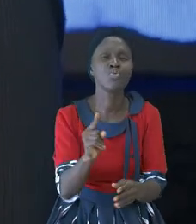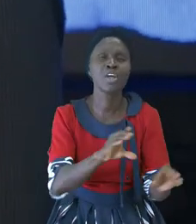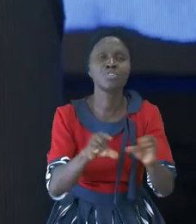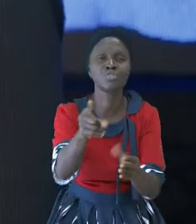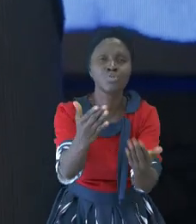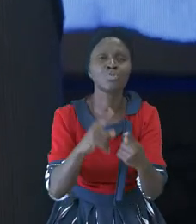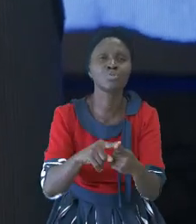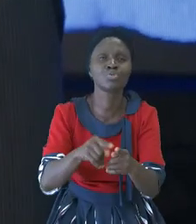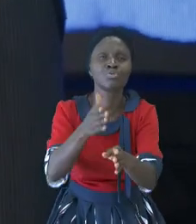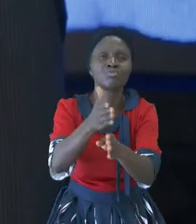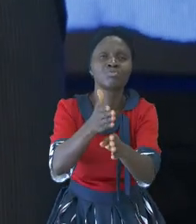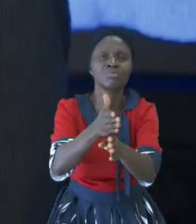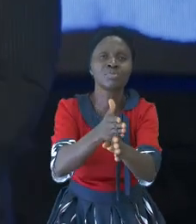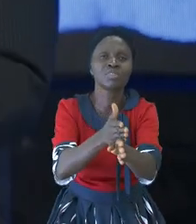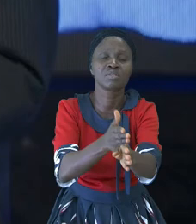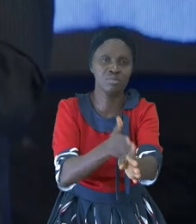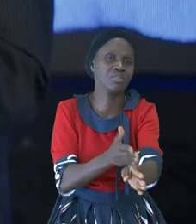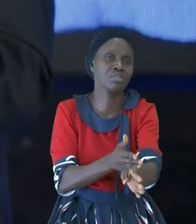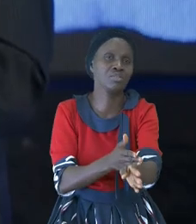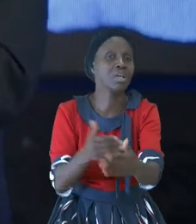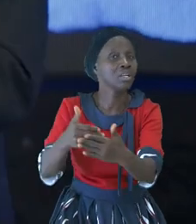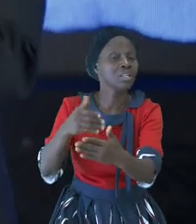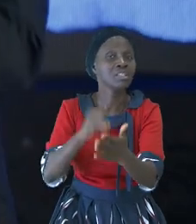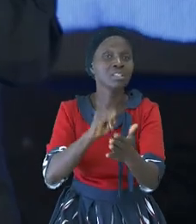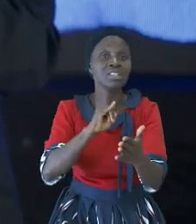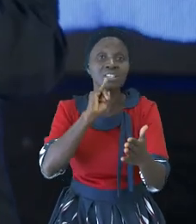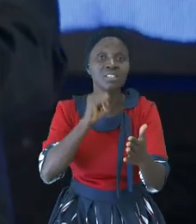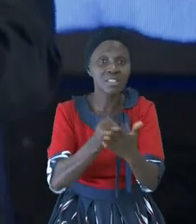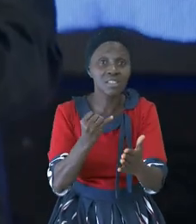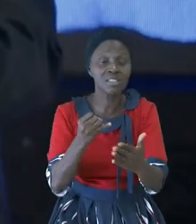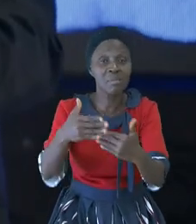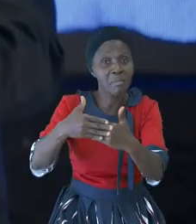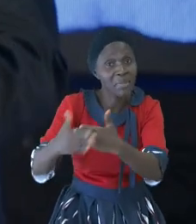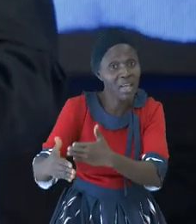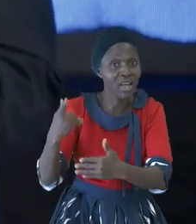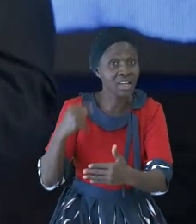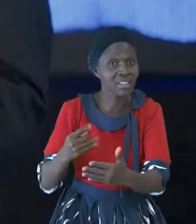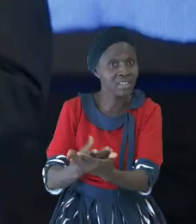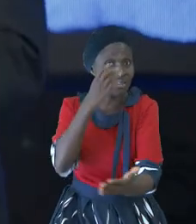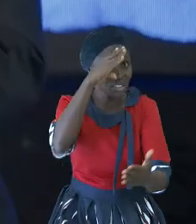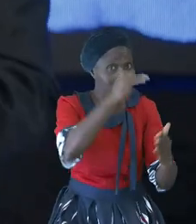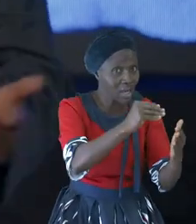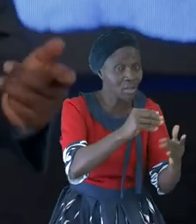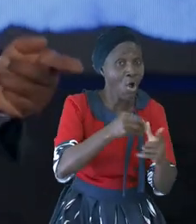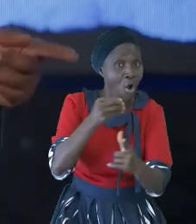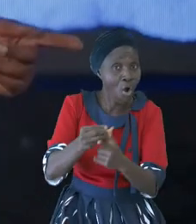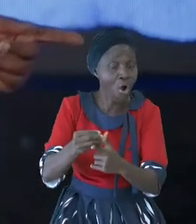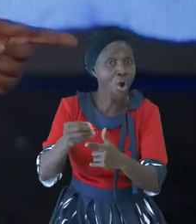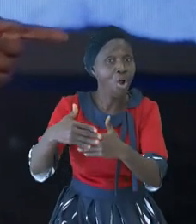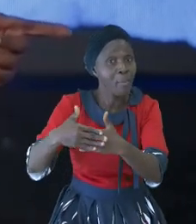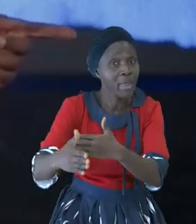will lift up his eyes and say he is tormented in this flame and that will be forever and ever?